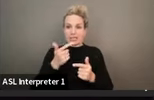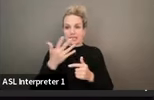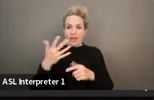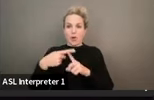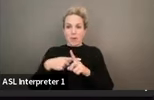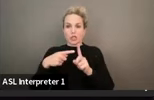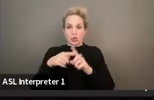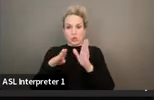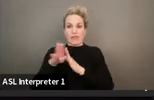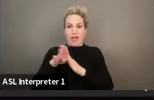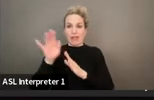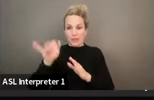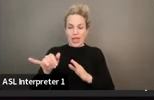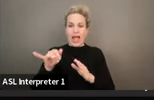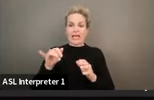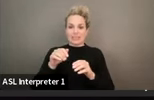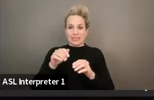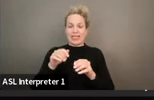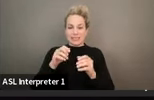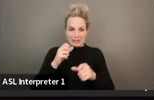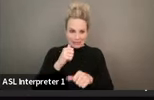this and get this deployed out to him.